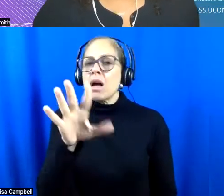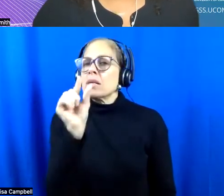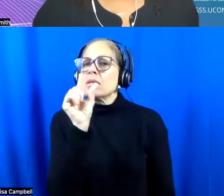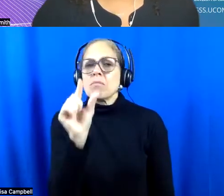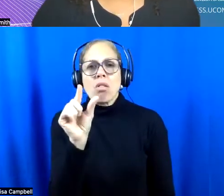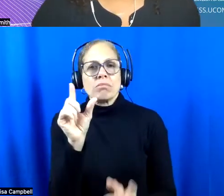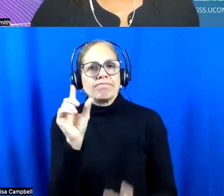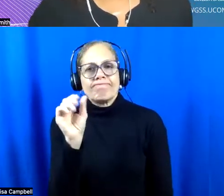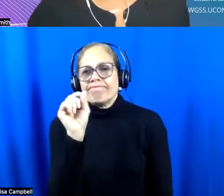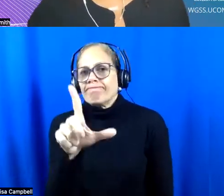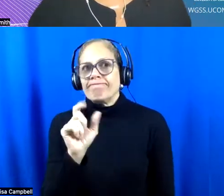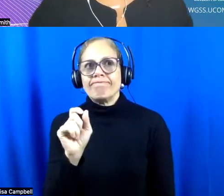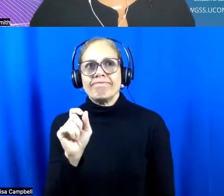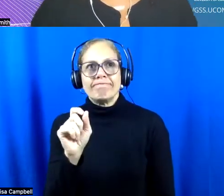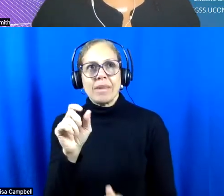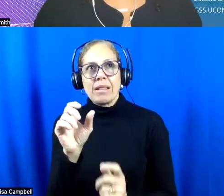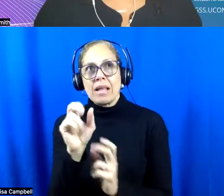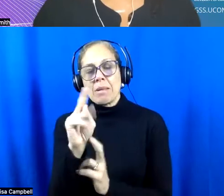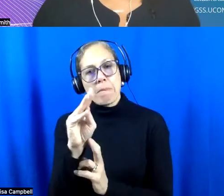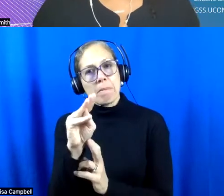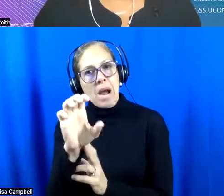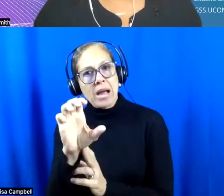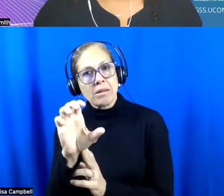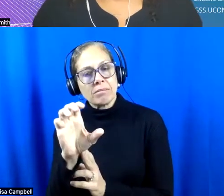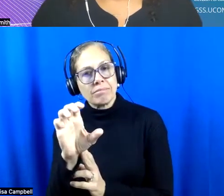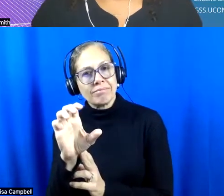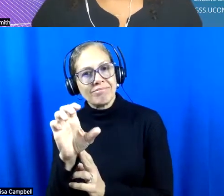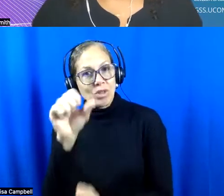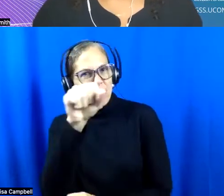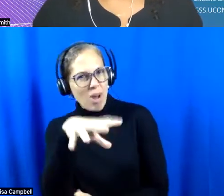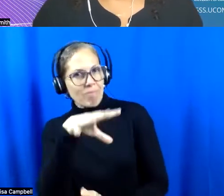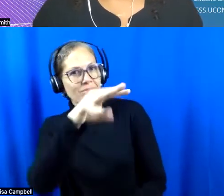then I'm going to pass the mic to Aishah to drop the mic.